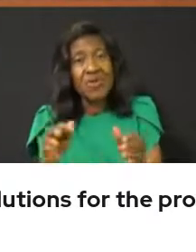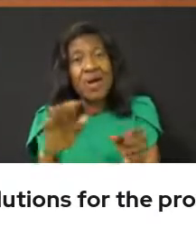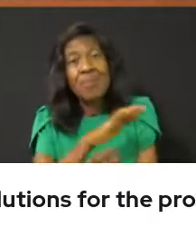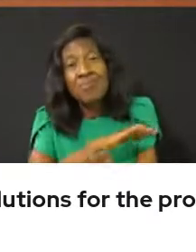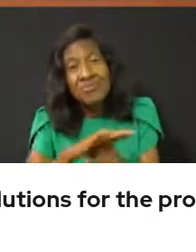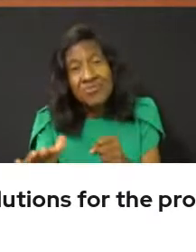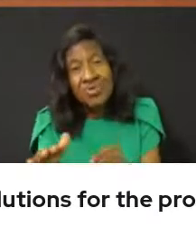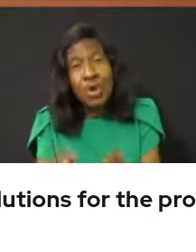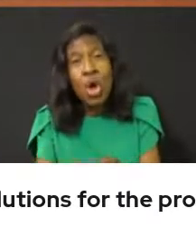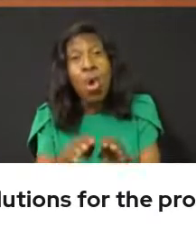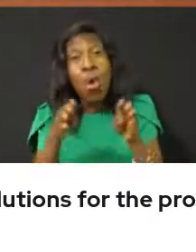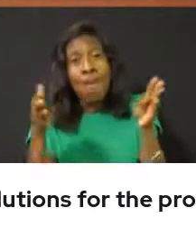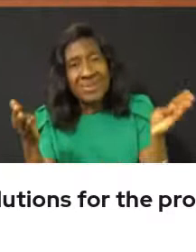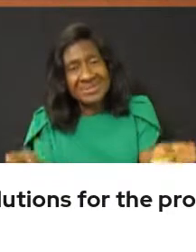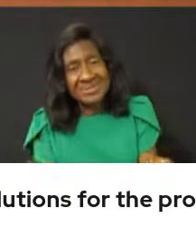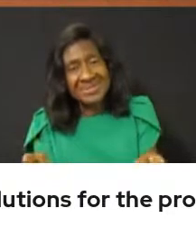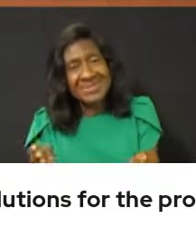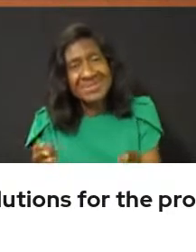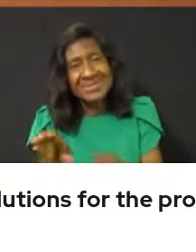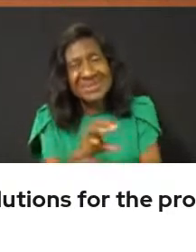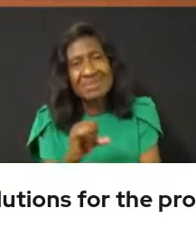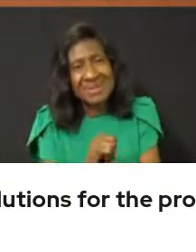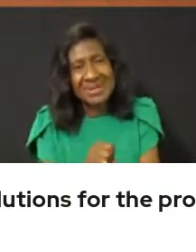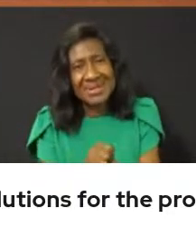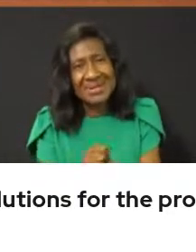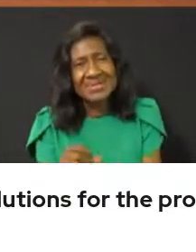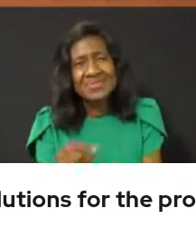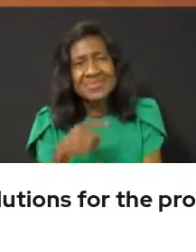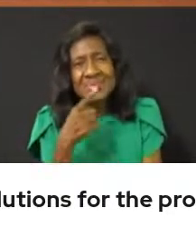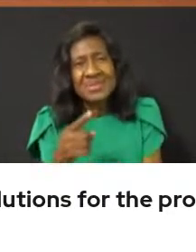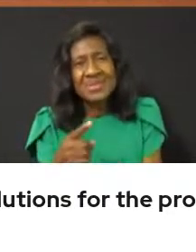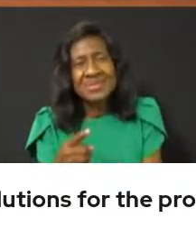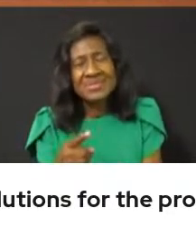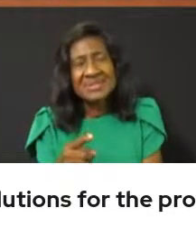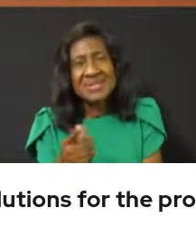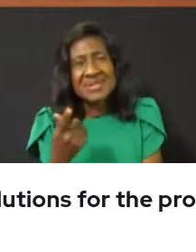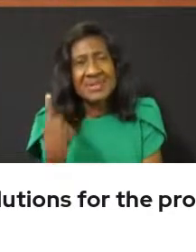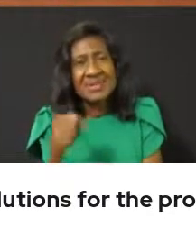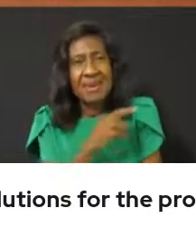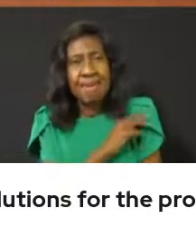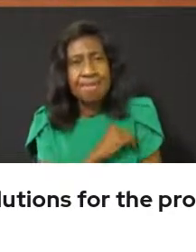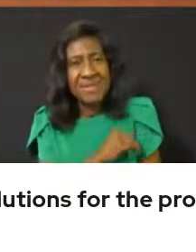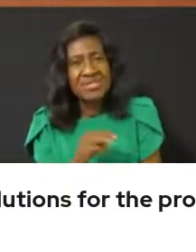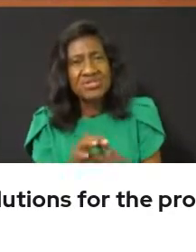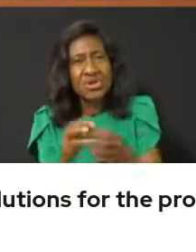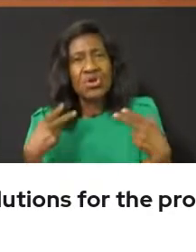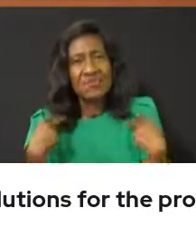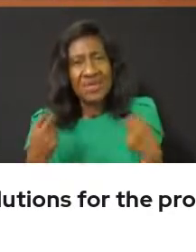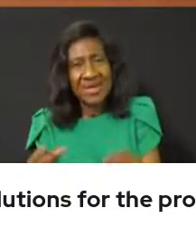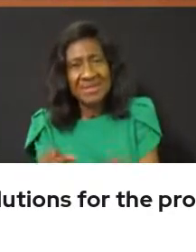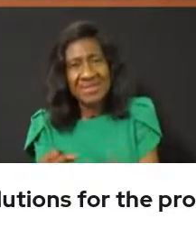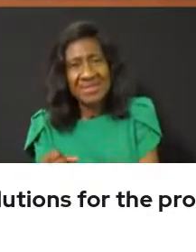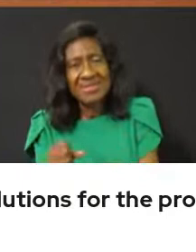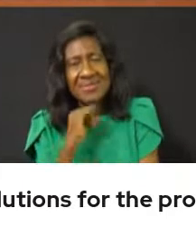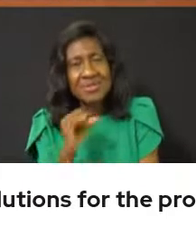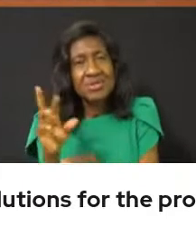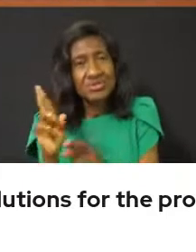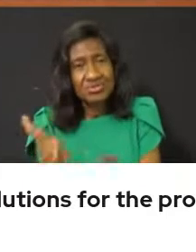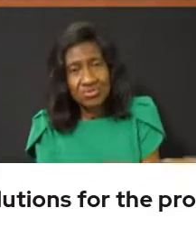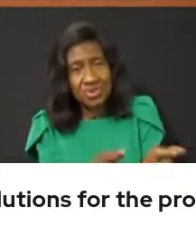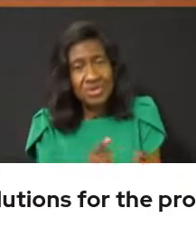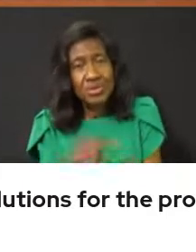reopening, I am here again today to reassure you that the Ministry of Health and Wellness is ready to